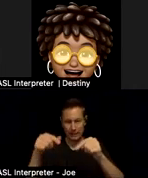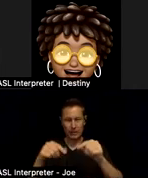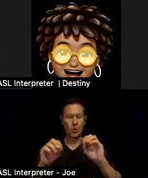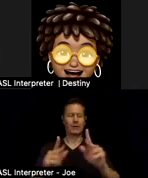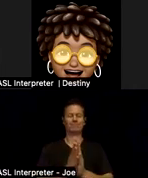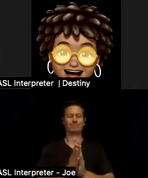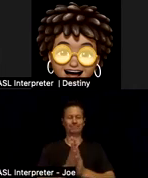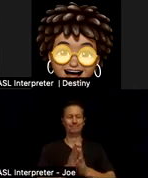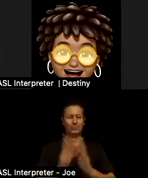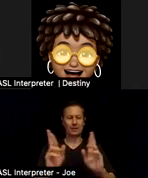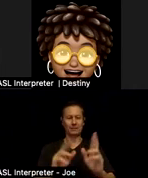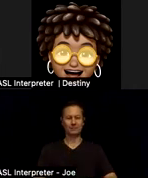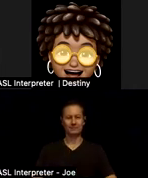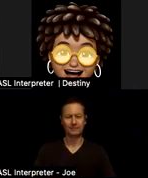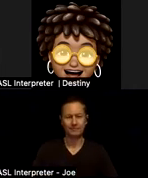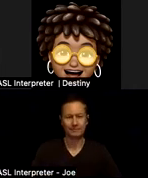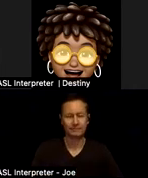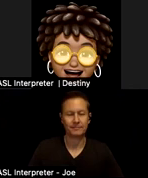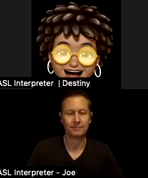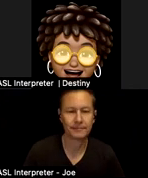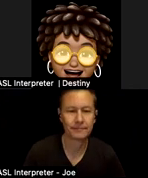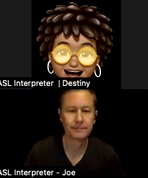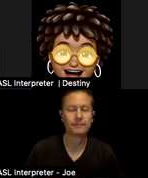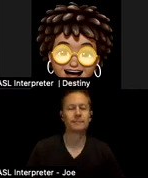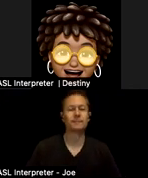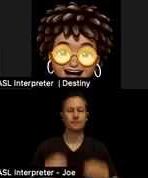I'm trying to go back. There we go. Hey, that's the picture.